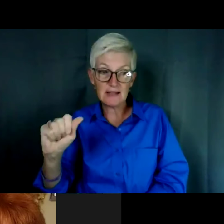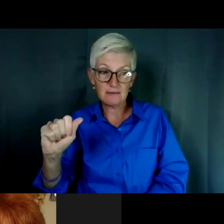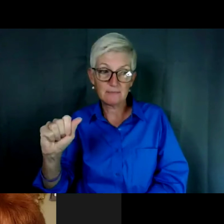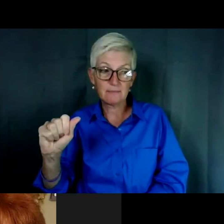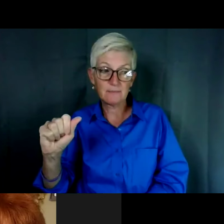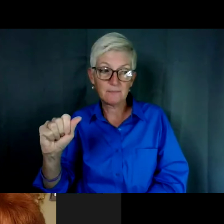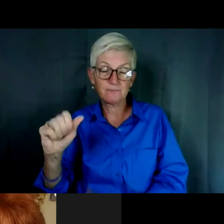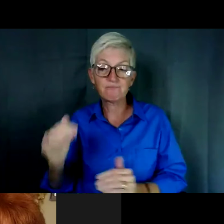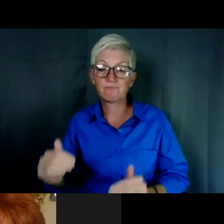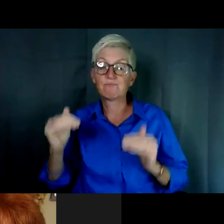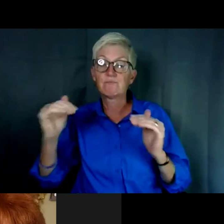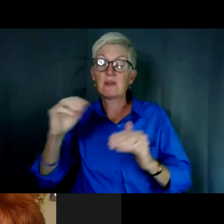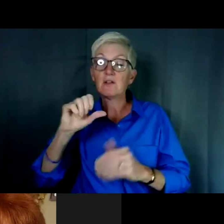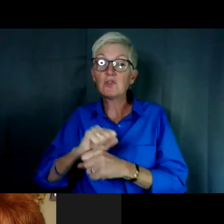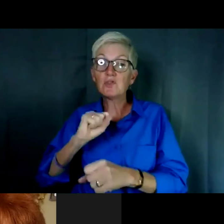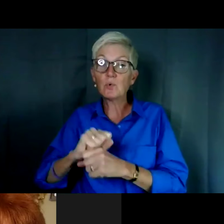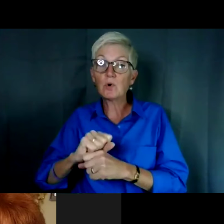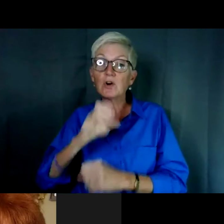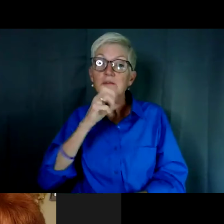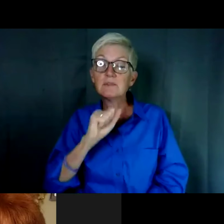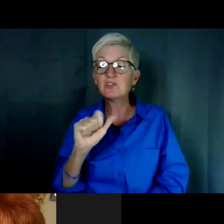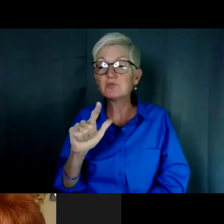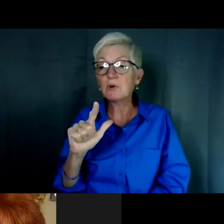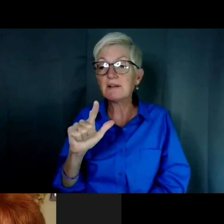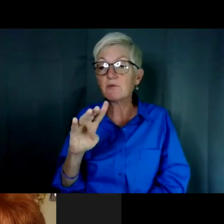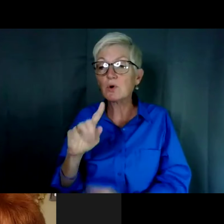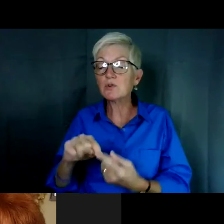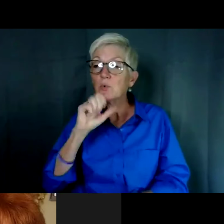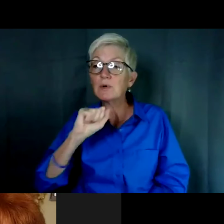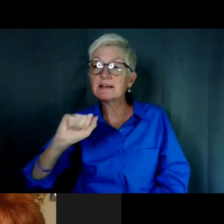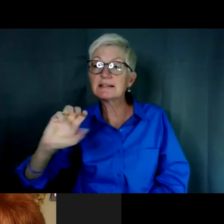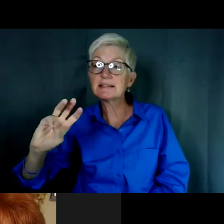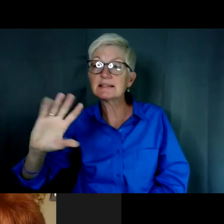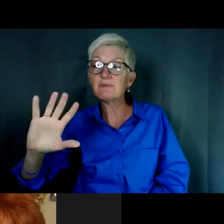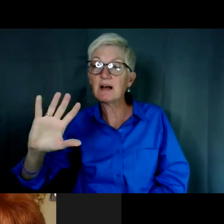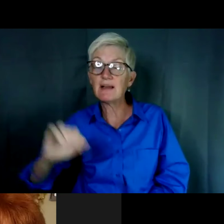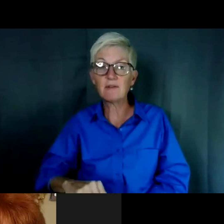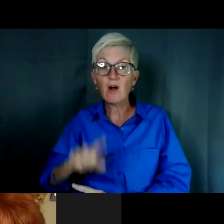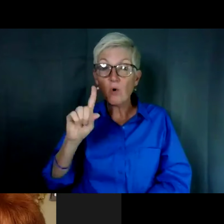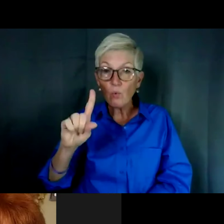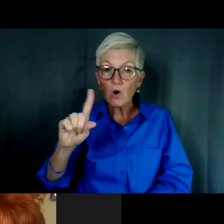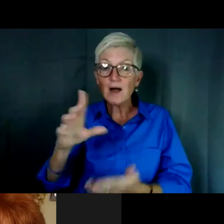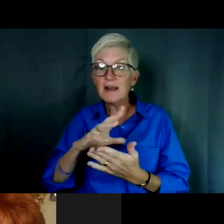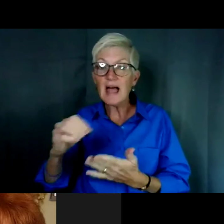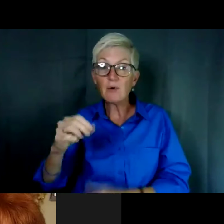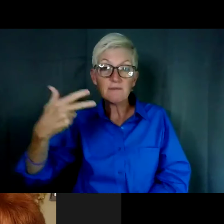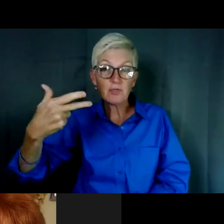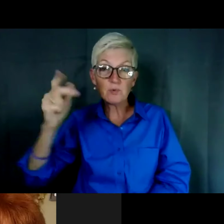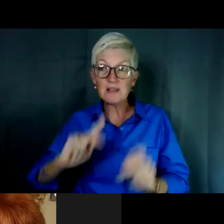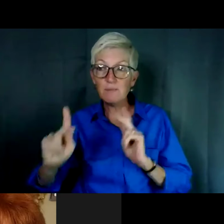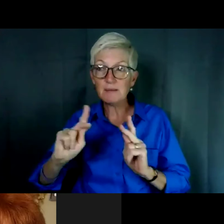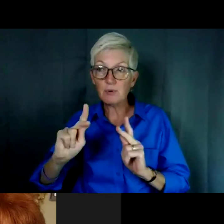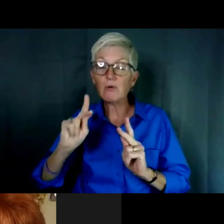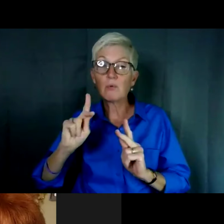of 24 to 65, 1 in 3 people will acquire a